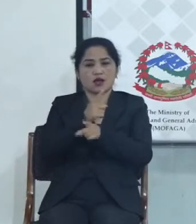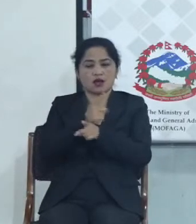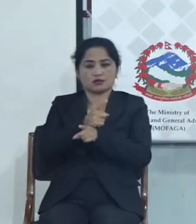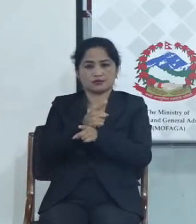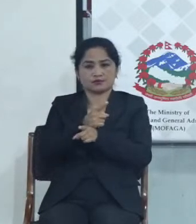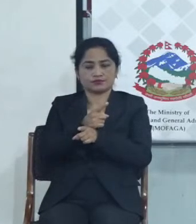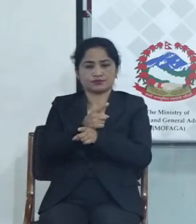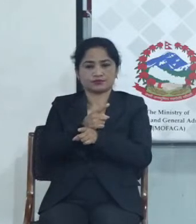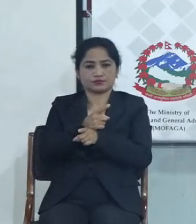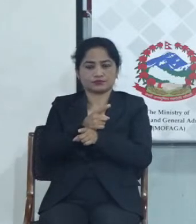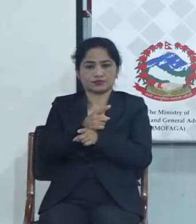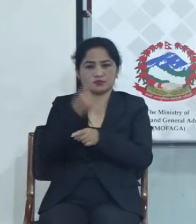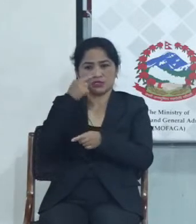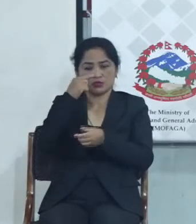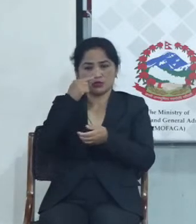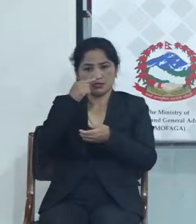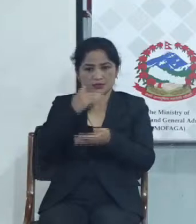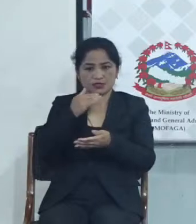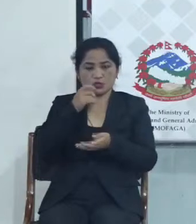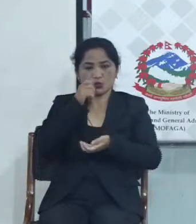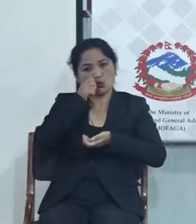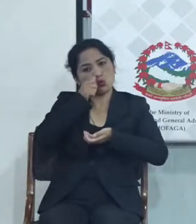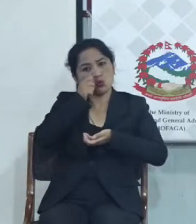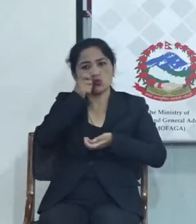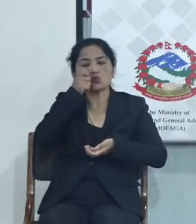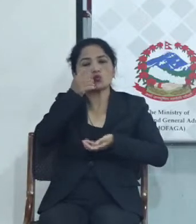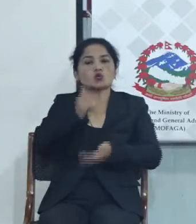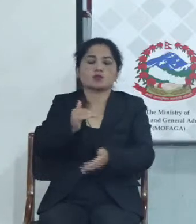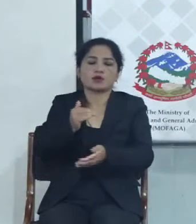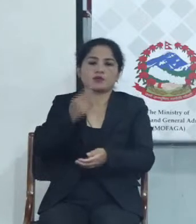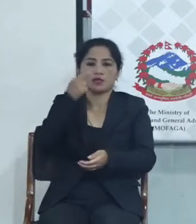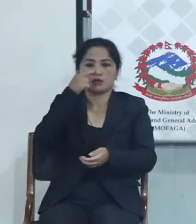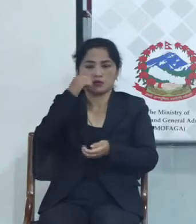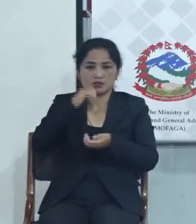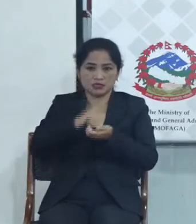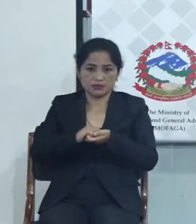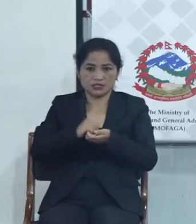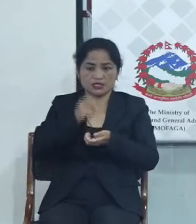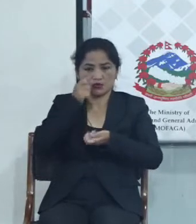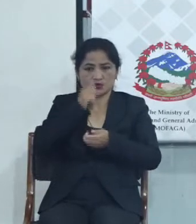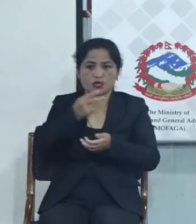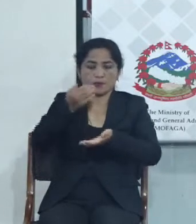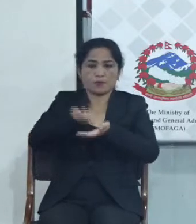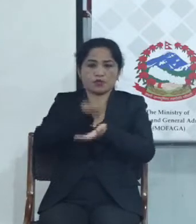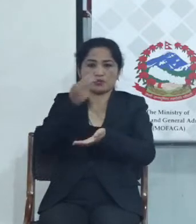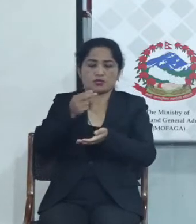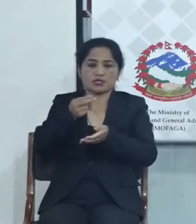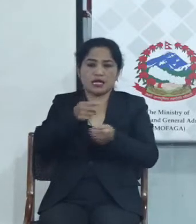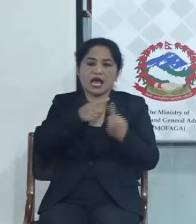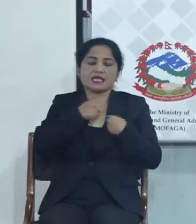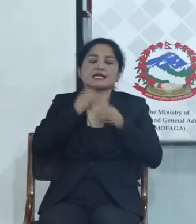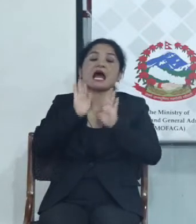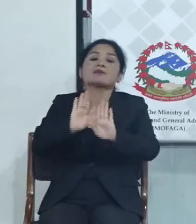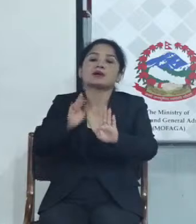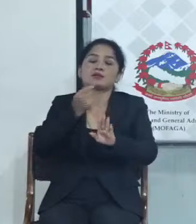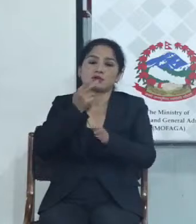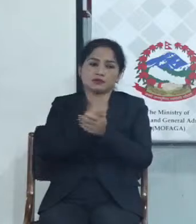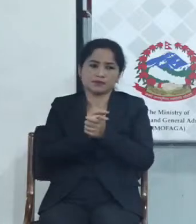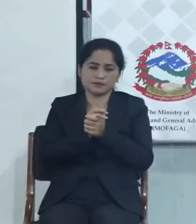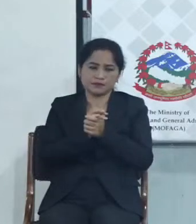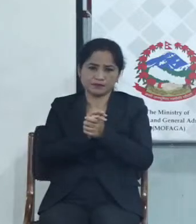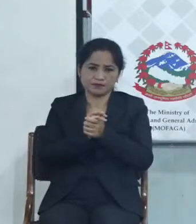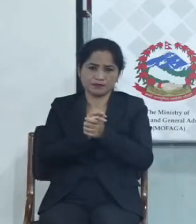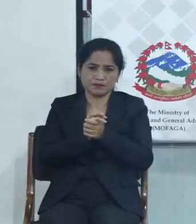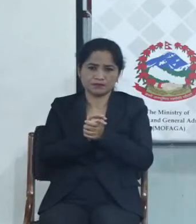thank you so much for saving the life of my wife and son. That's what he told me. So the second event I